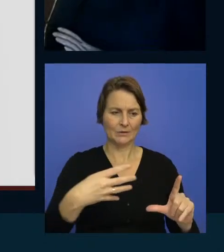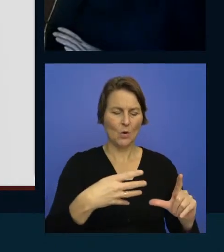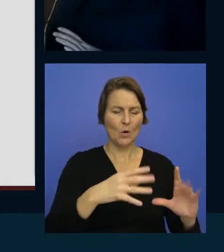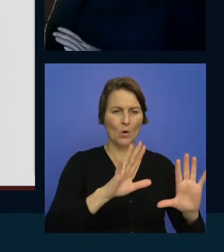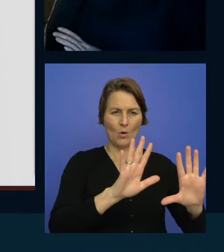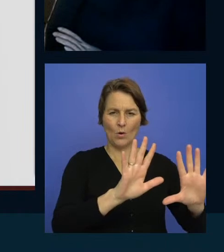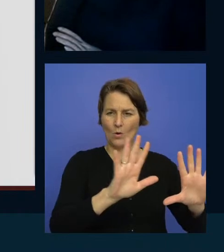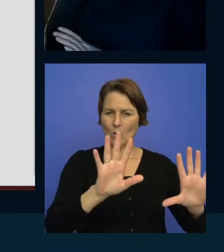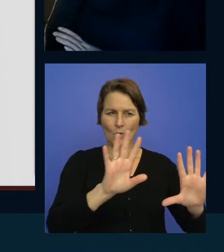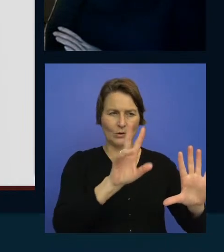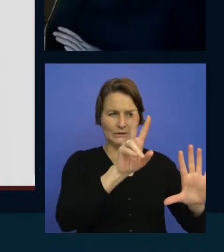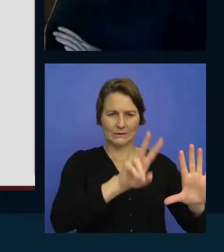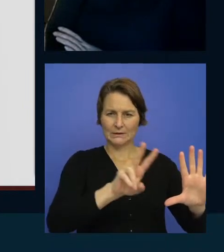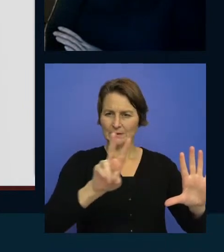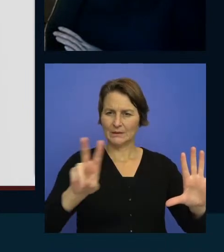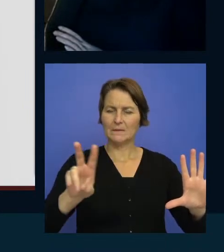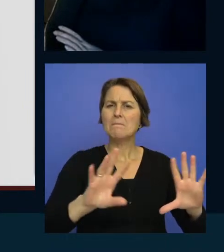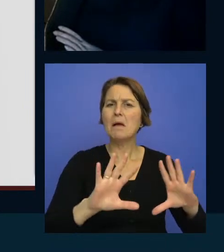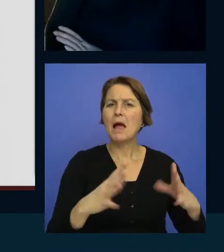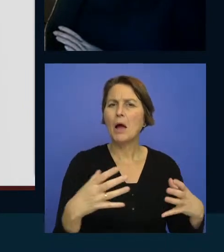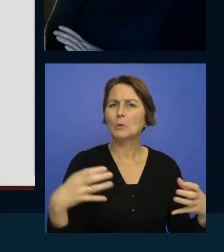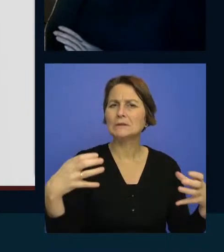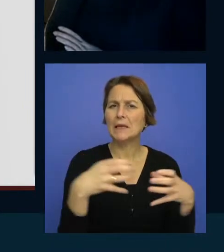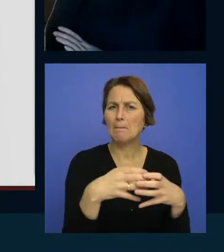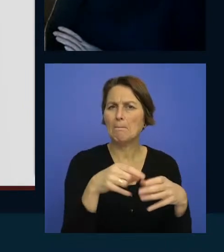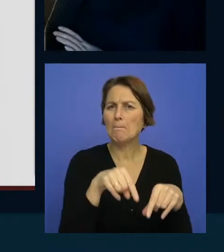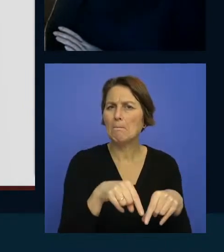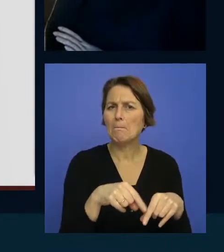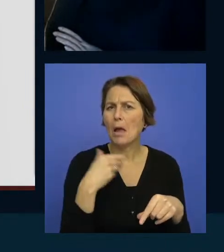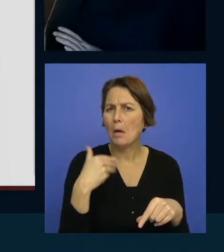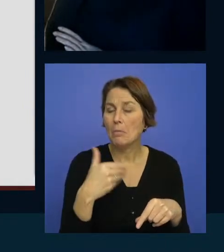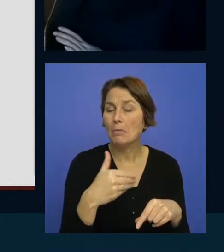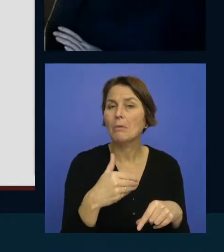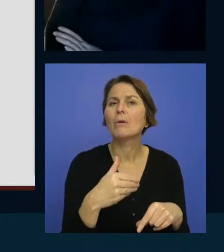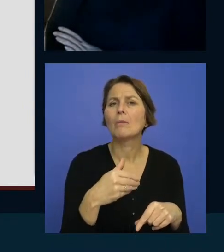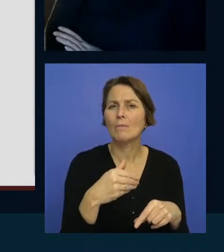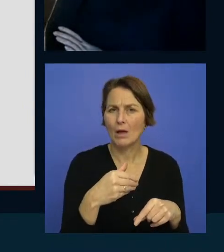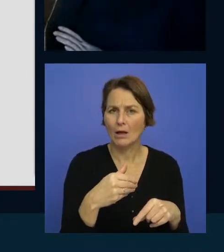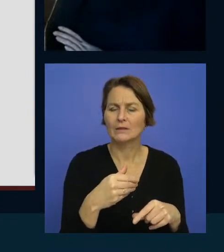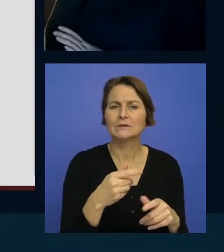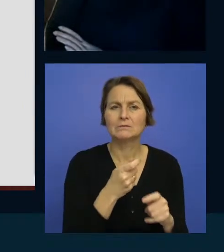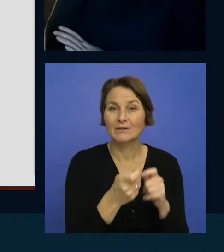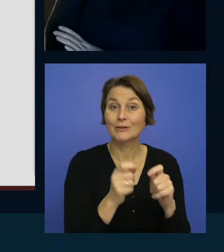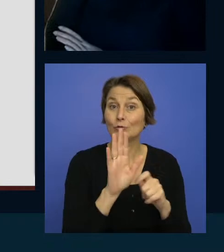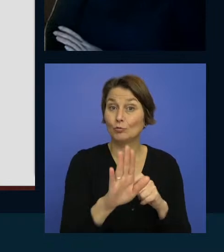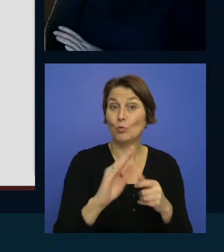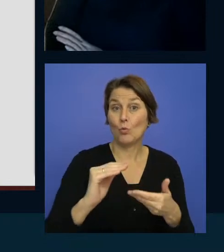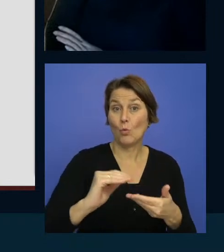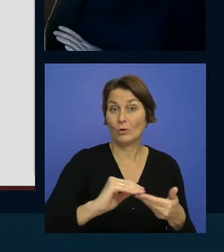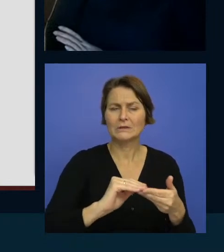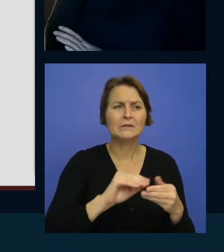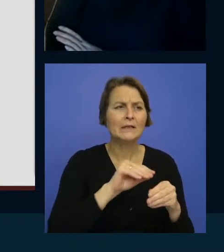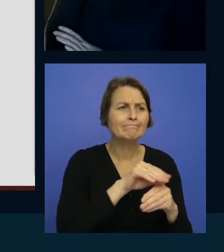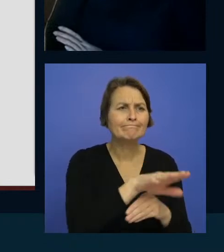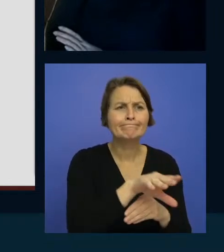terms of looking at how Teams is used and adopted across your organization.